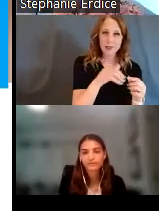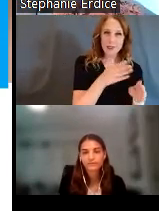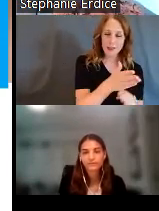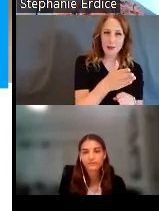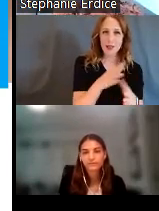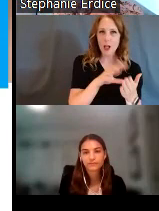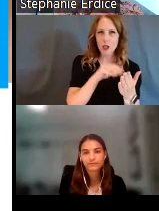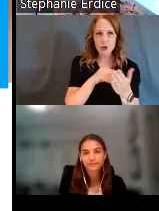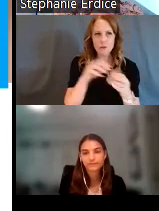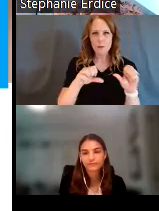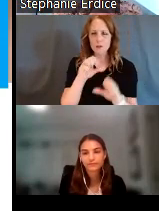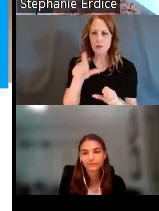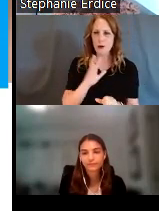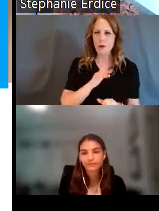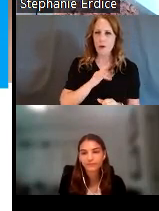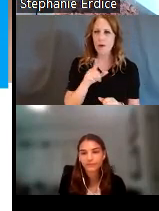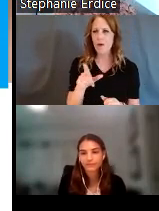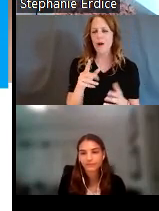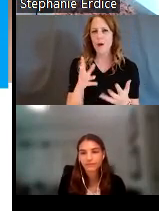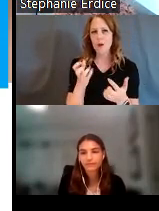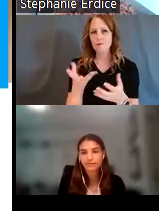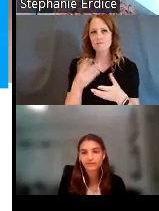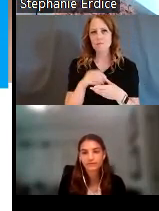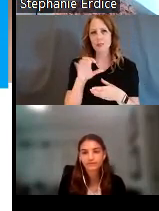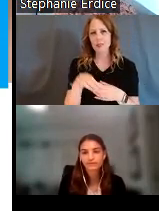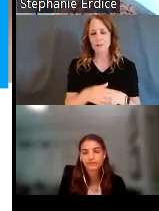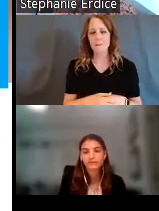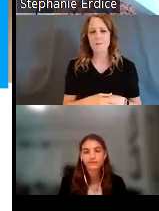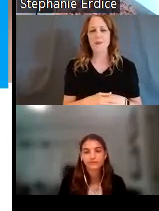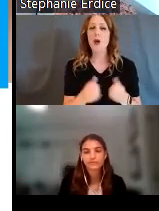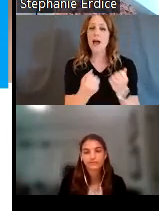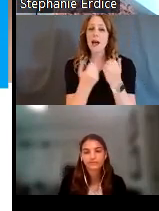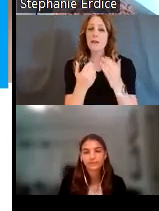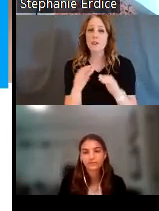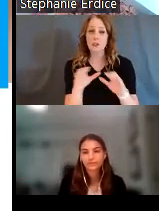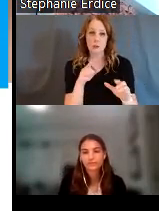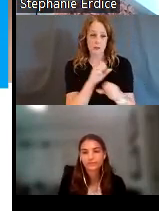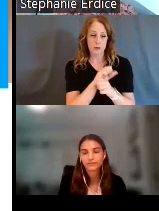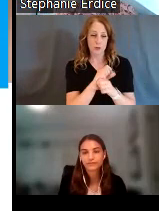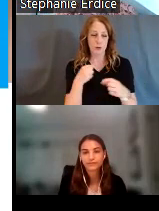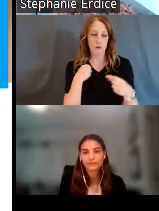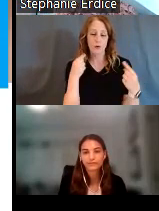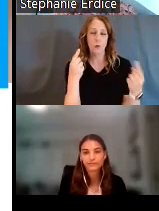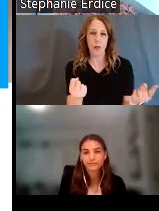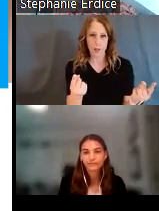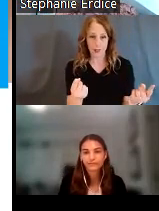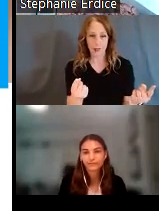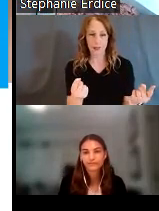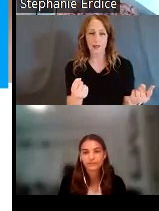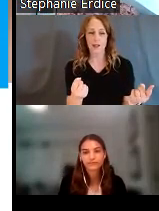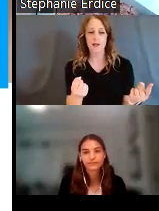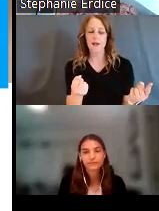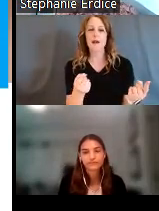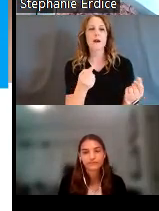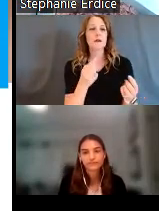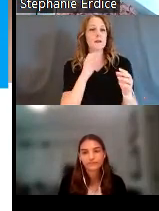other some of the techniques that have really helped. So for advocates that have been doing this for a while, this is a great way for you to